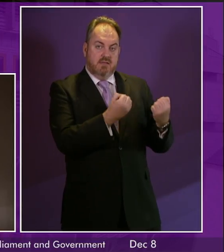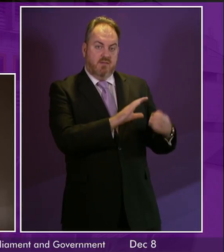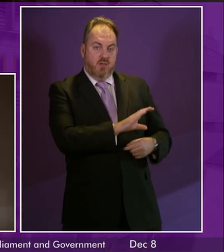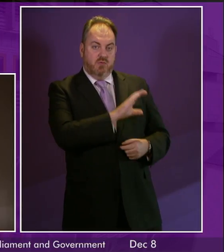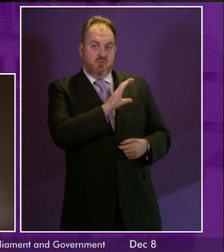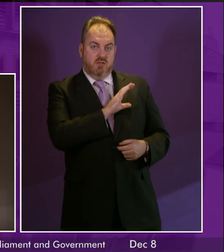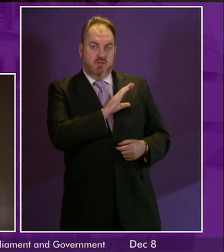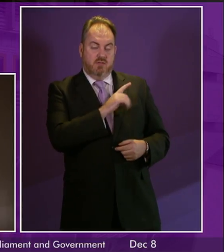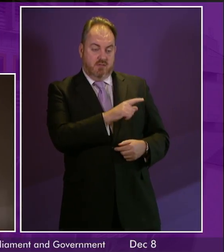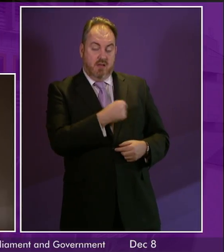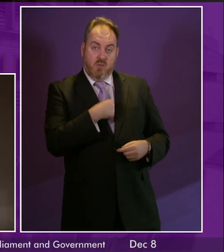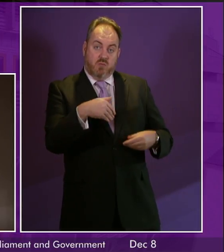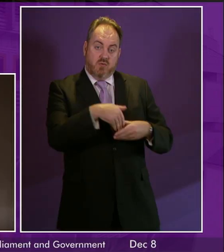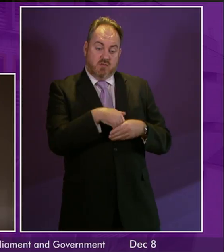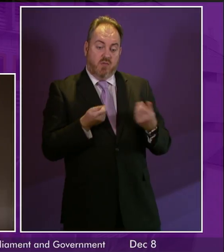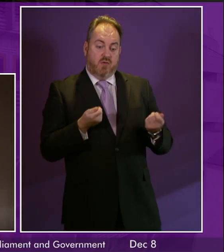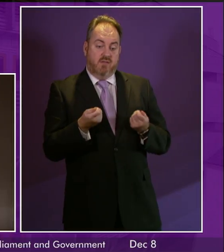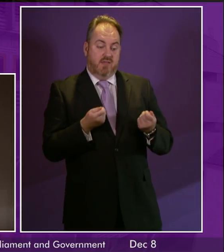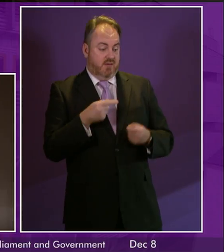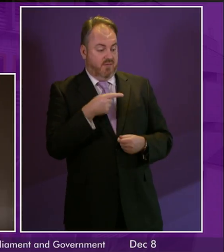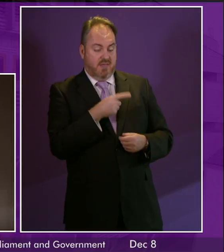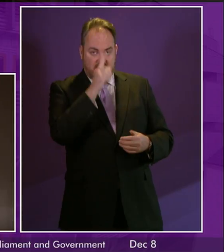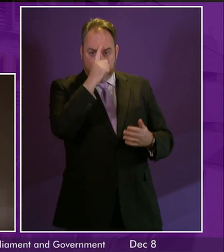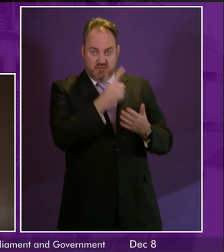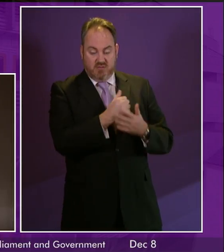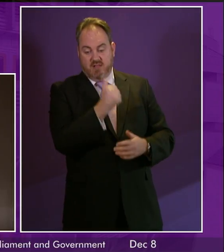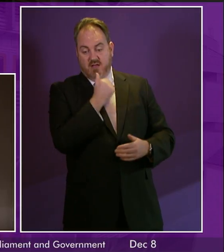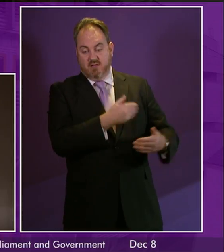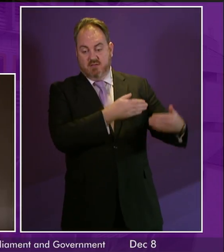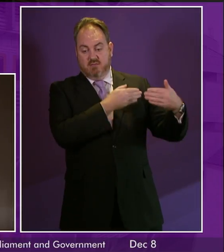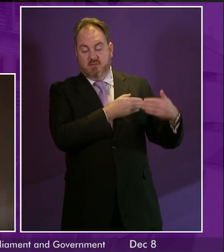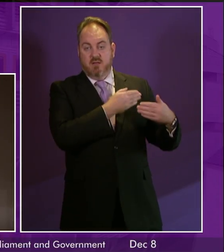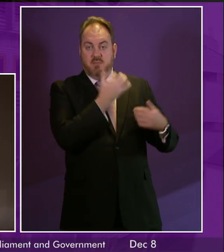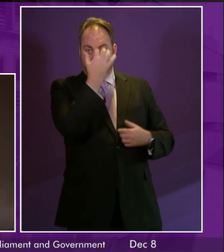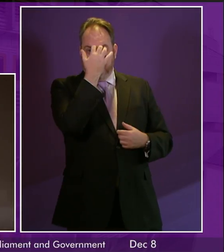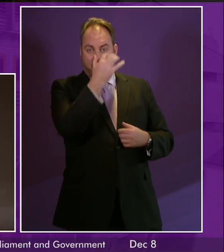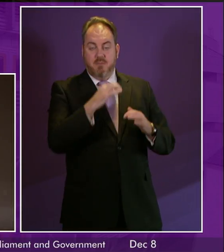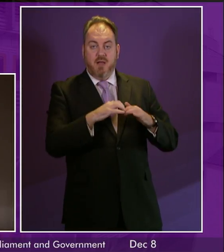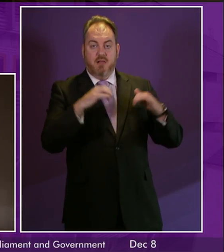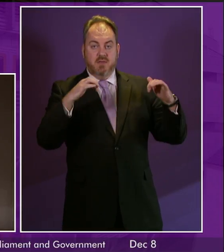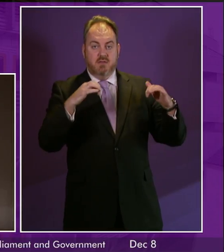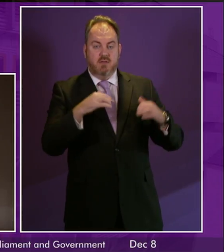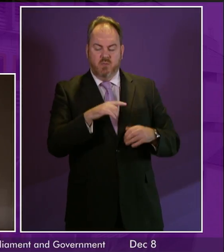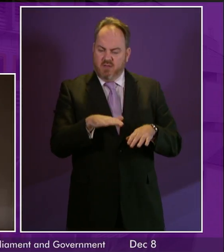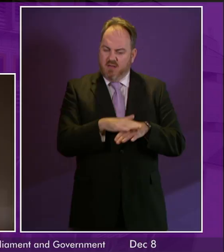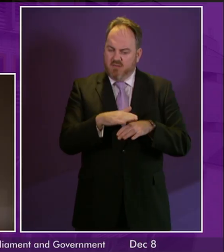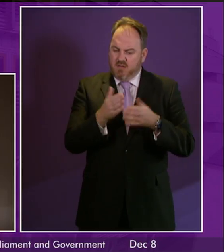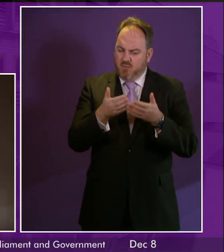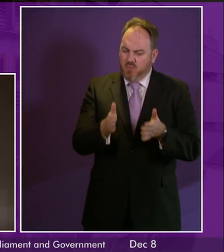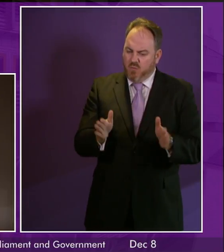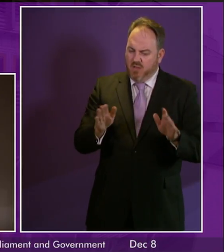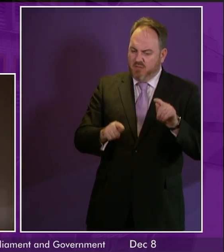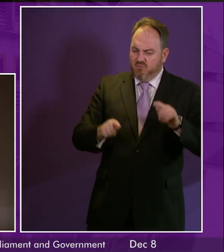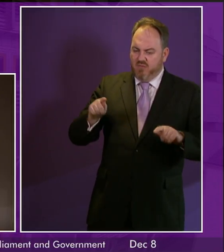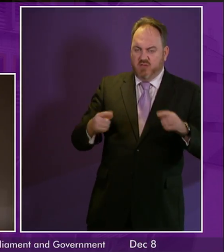of which I was also the convener in the last session of Parliament. The Devolution Further Powers Committee undertook a wide range of work on